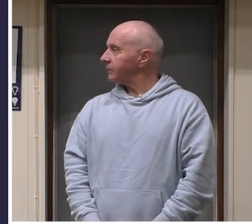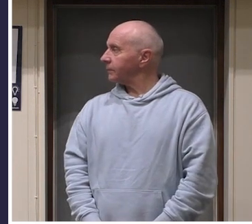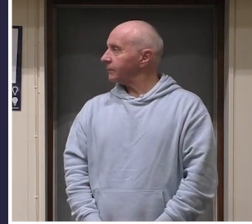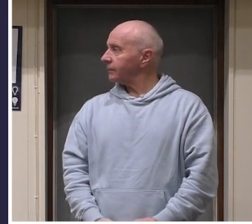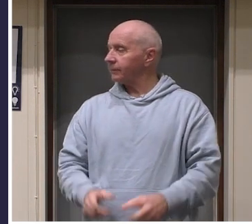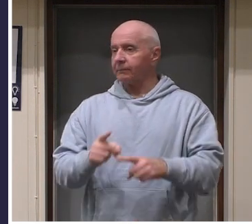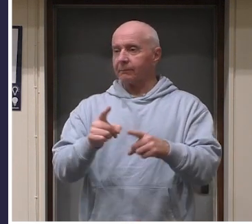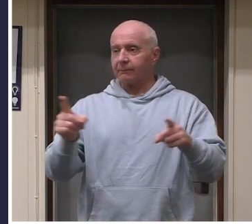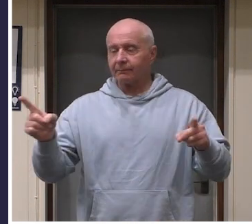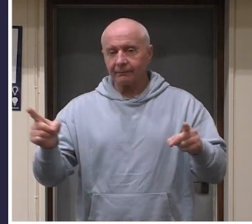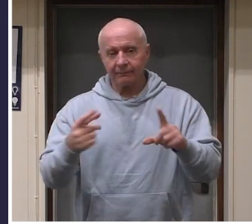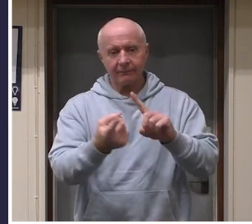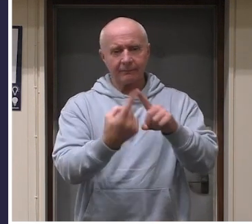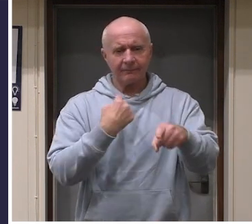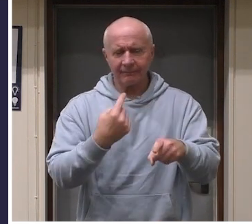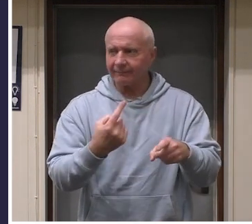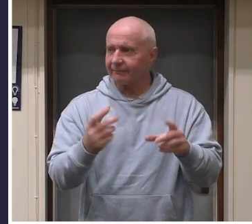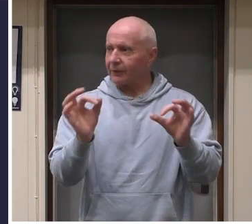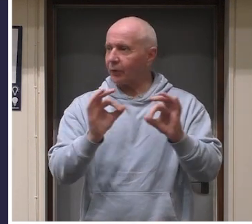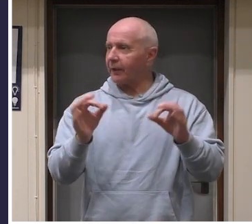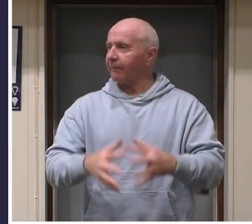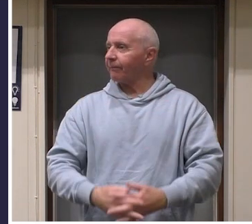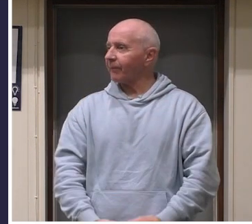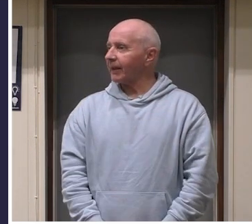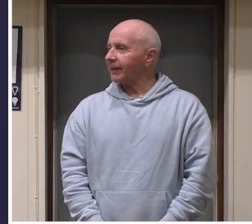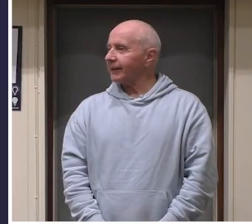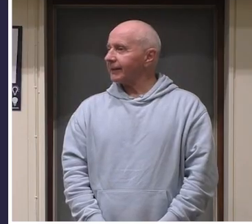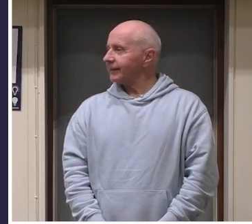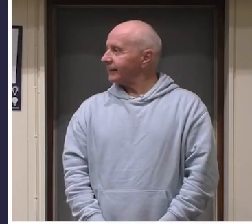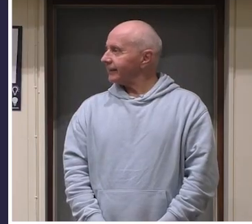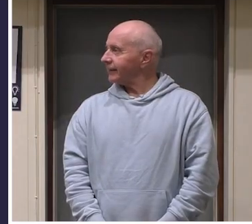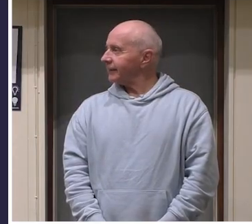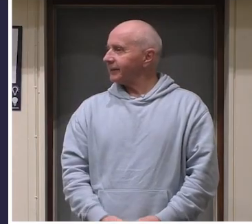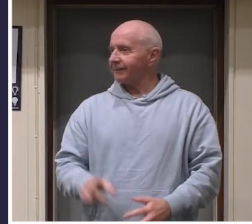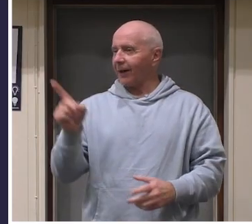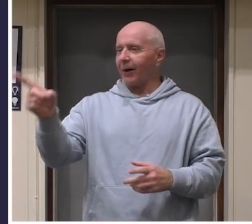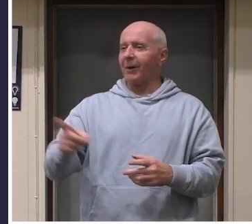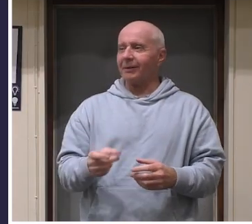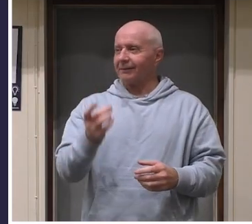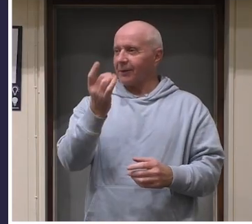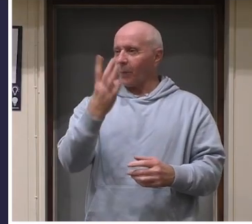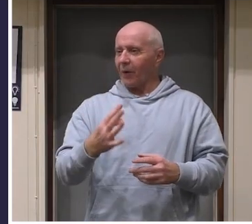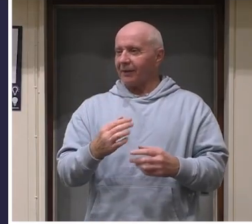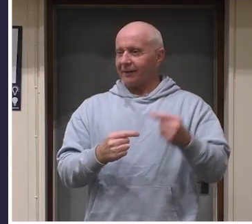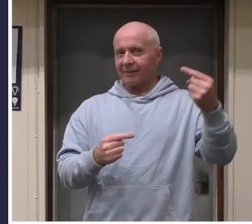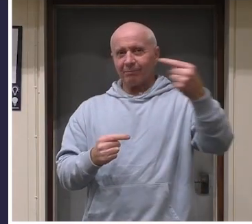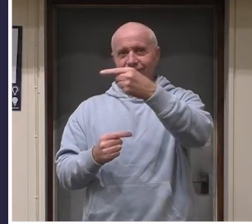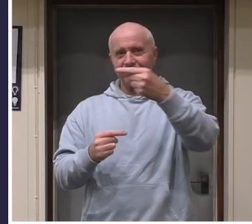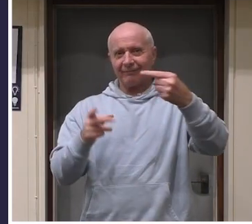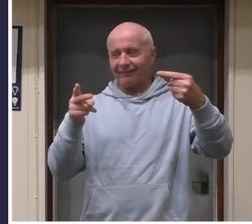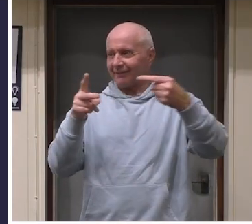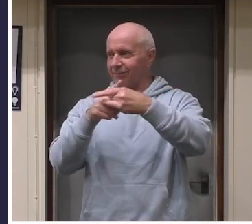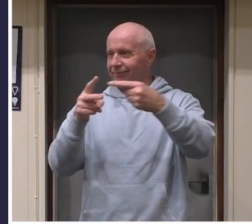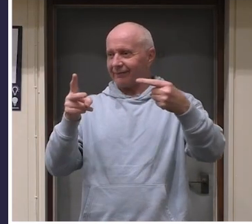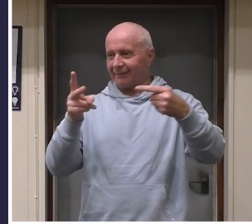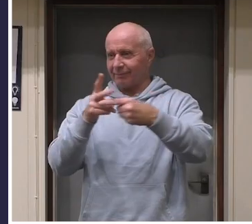And you have no counter-argument to that. So, yes, question. Very good. That's exactly the right answer. So